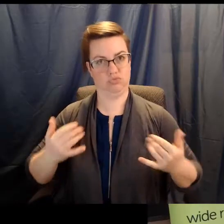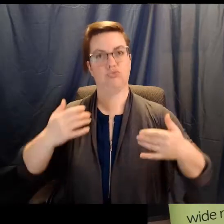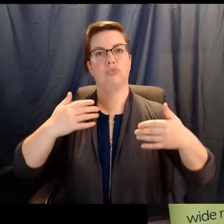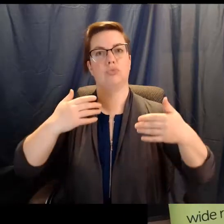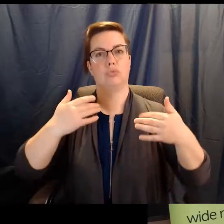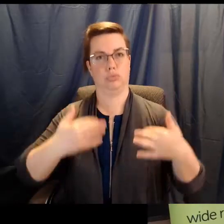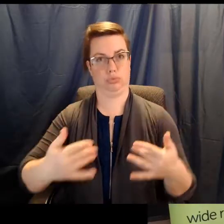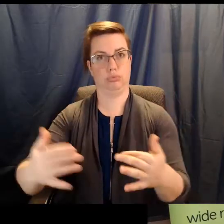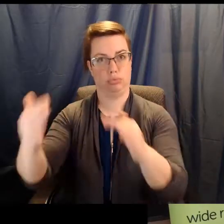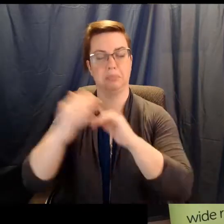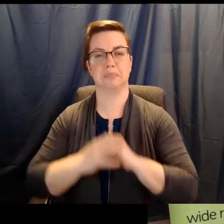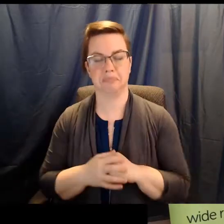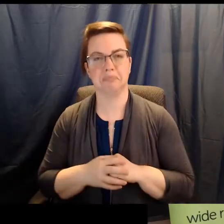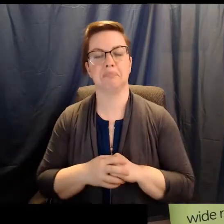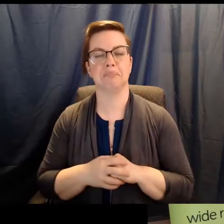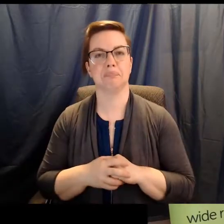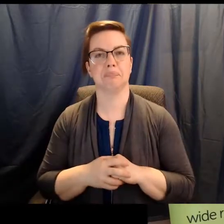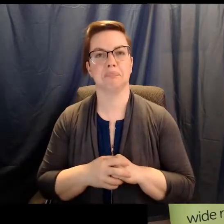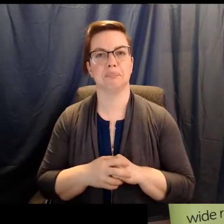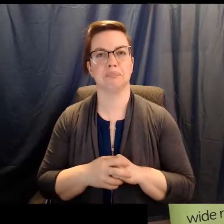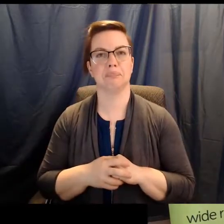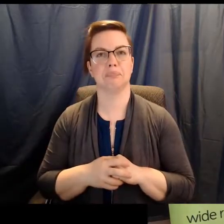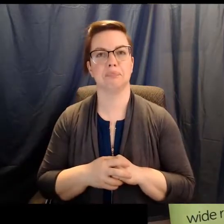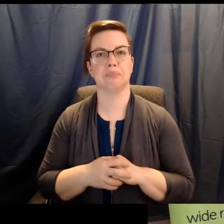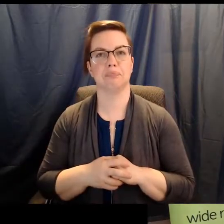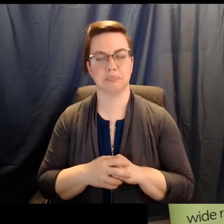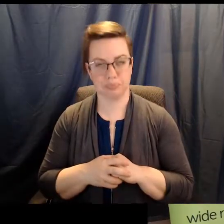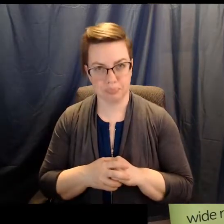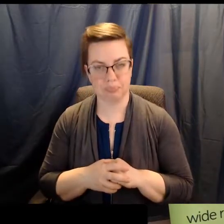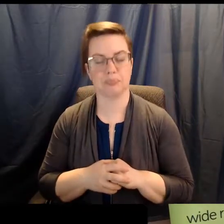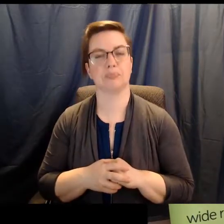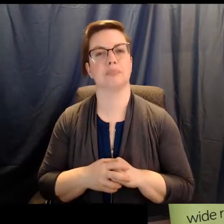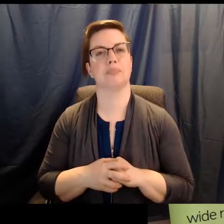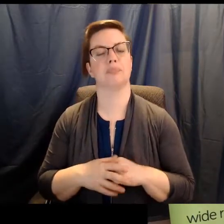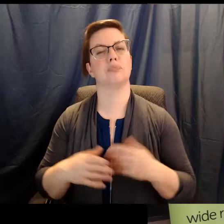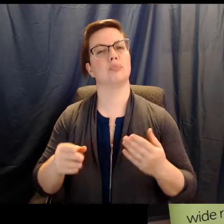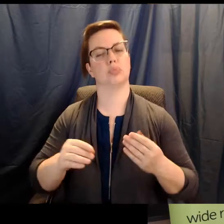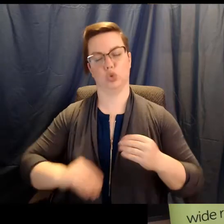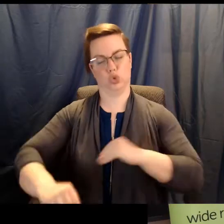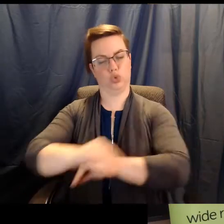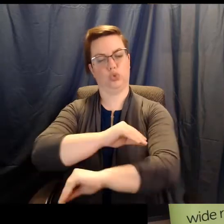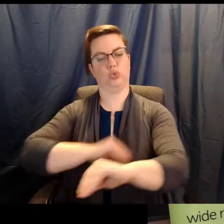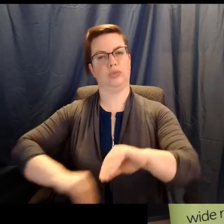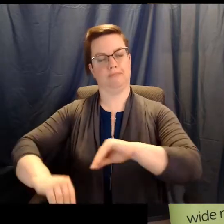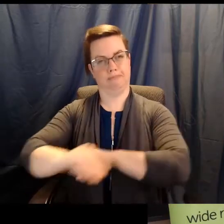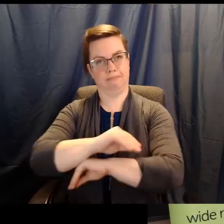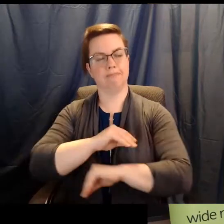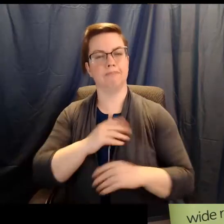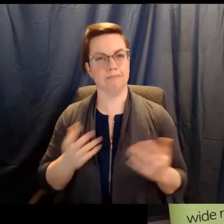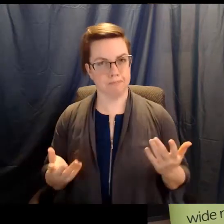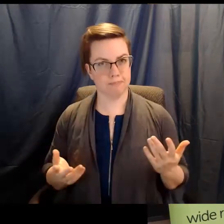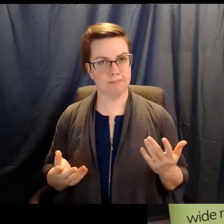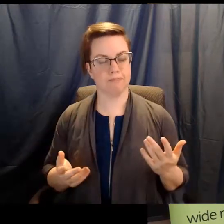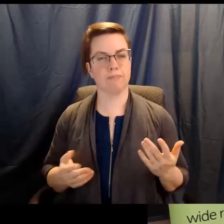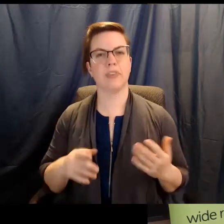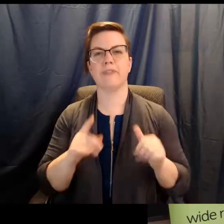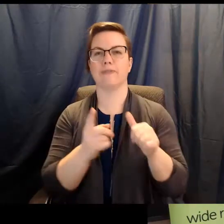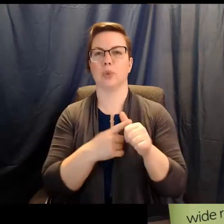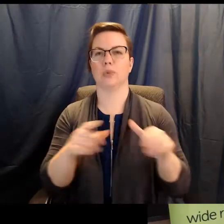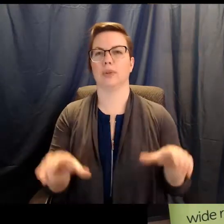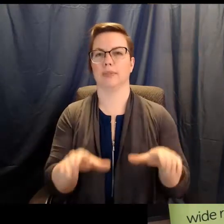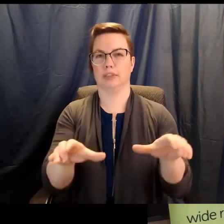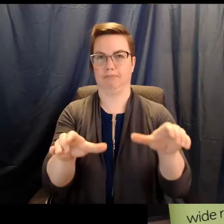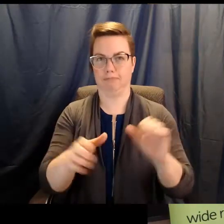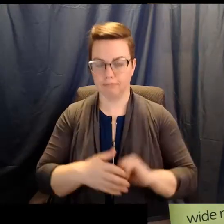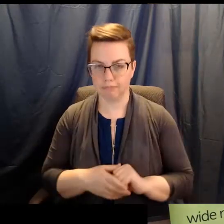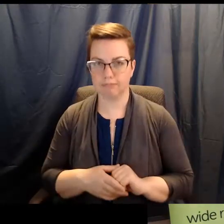So when we're thinking about movement, we're going to start with the first activity that you completed, and that was to rank the